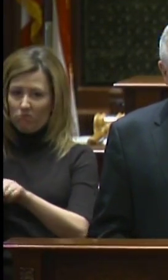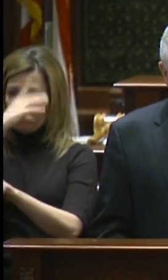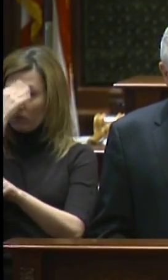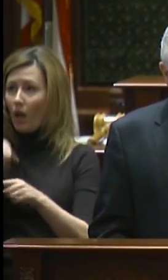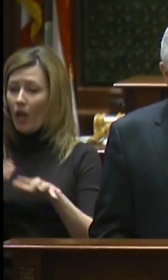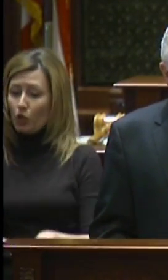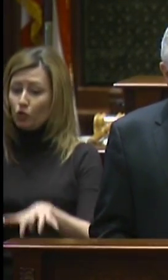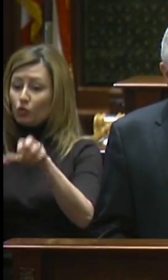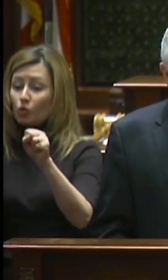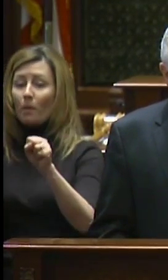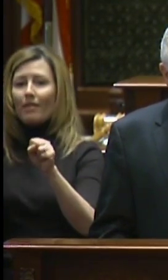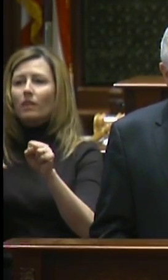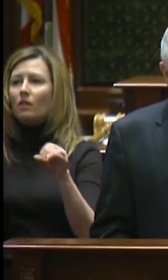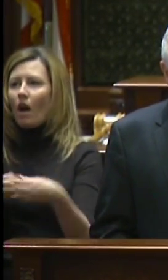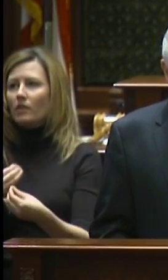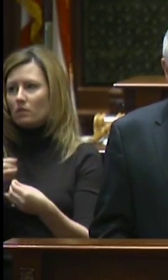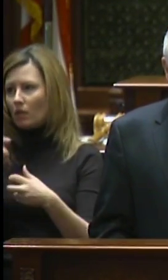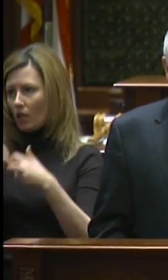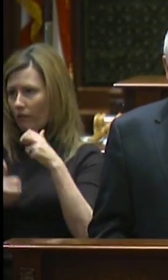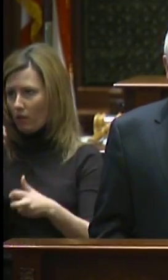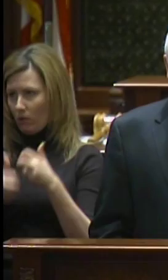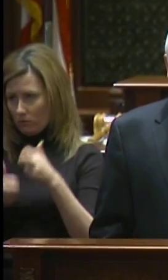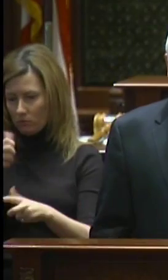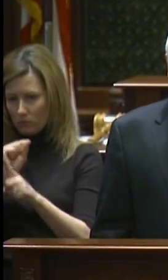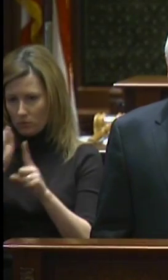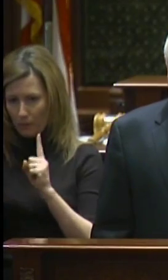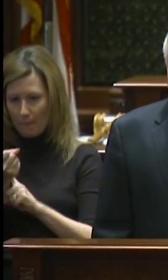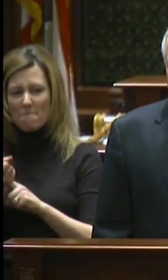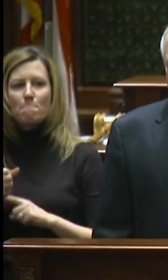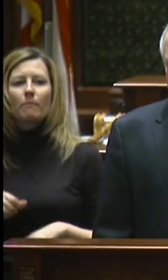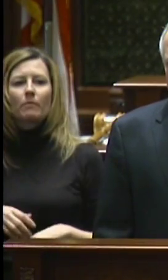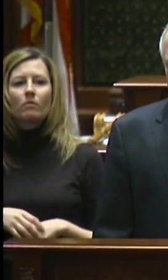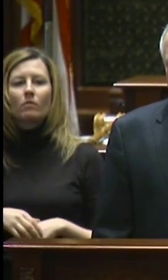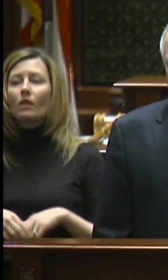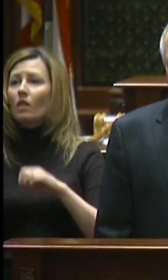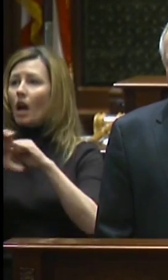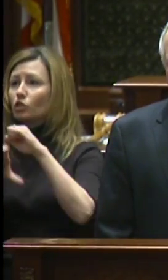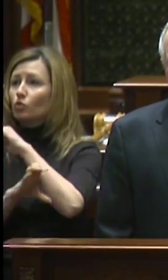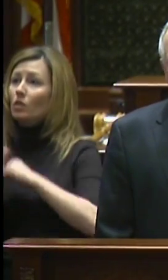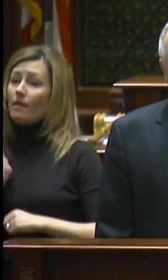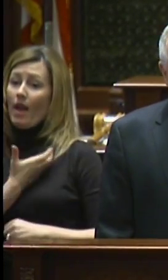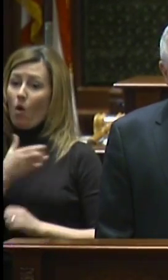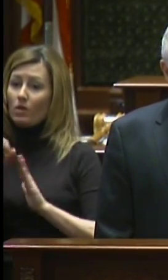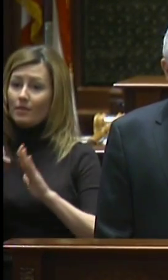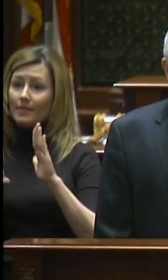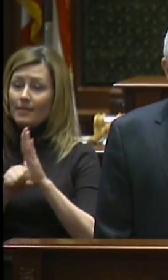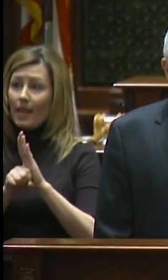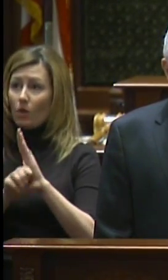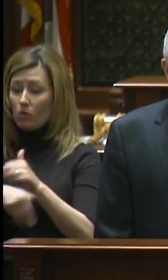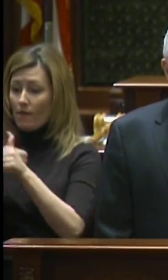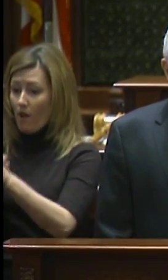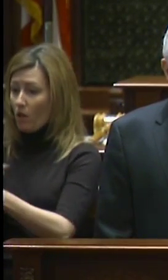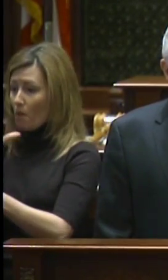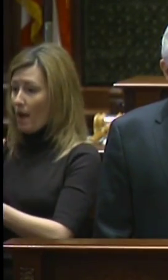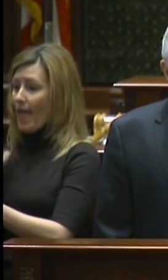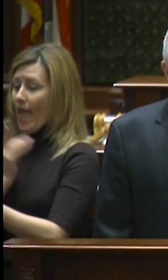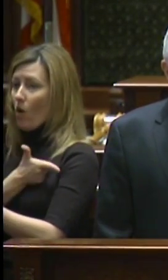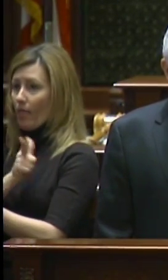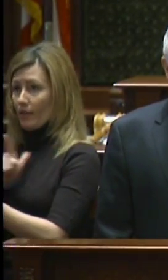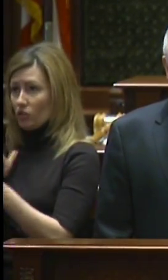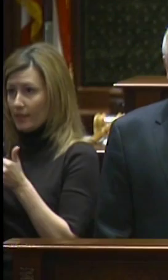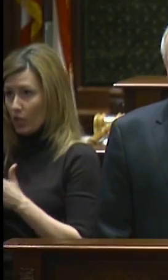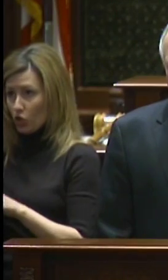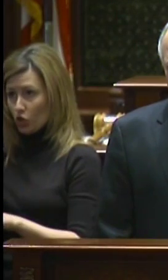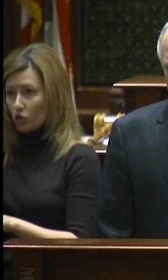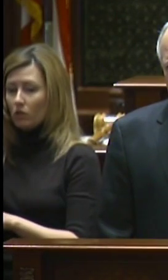the most difficult of circumstances. The Constitution of our state was followed by our legislature, by